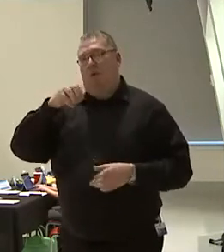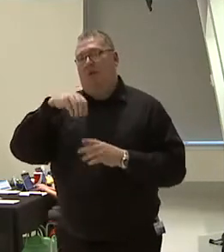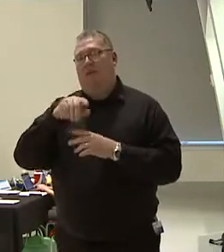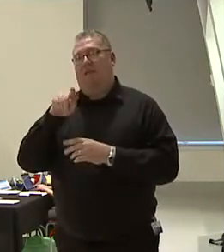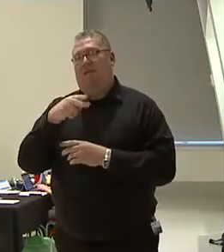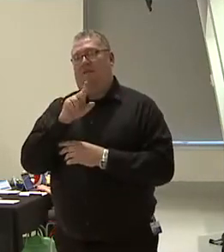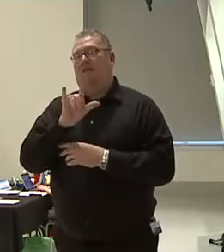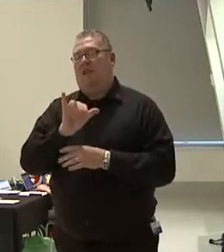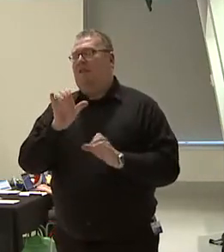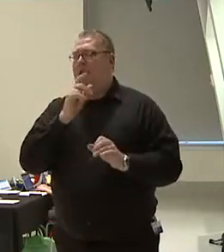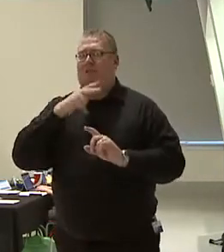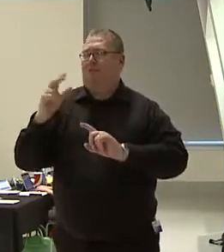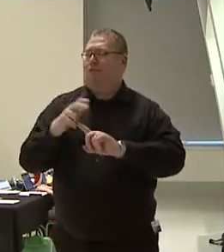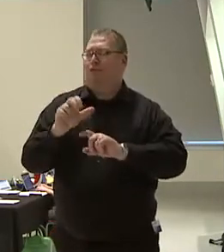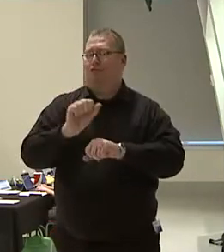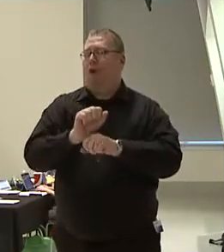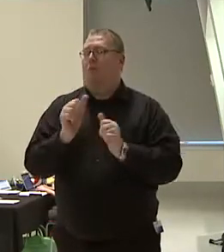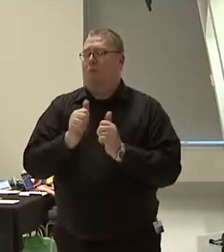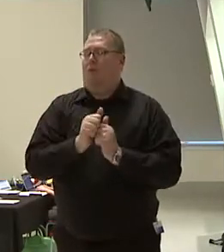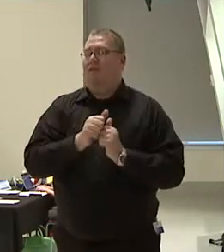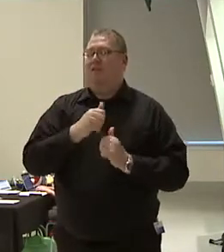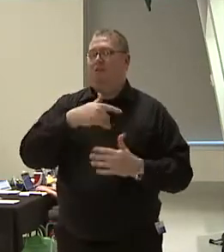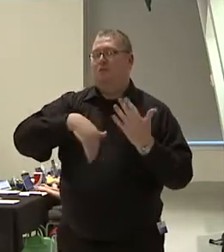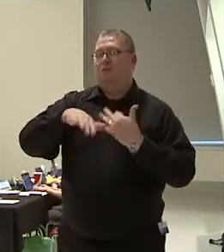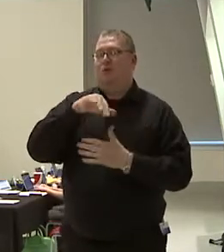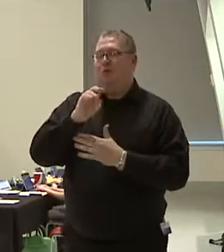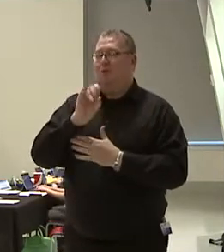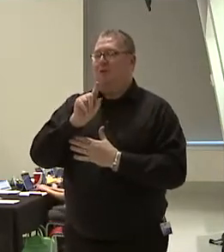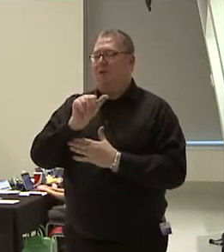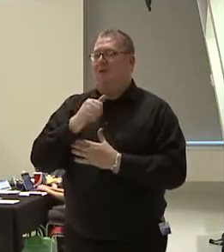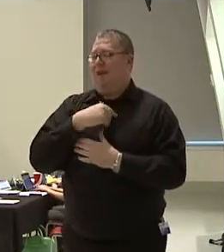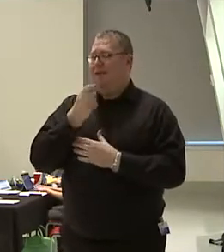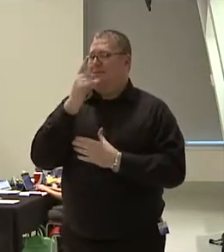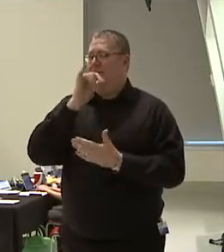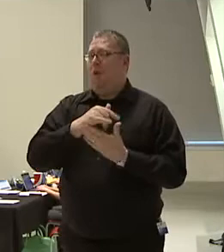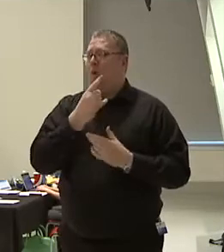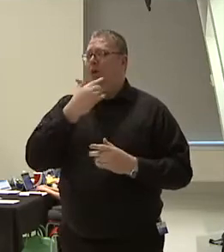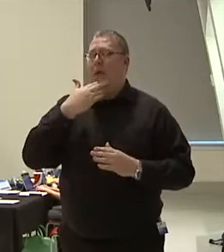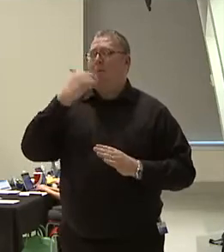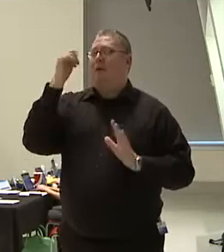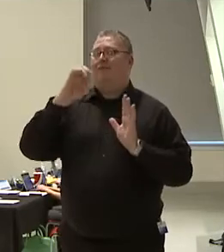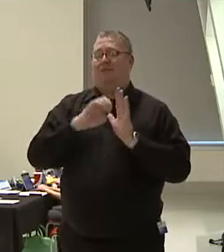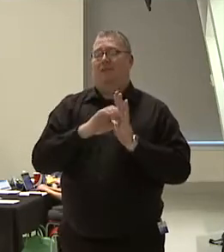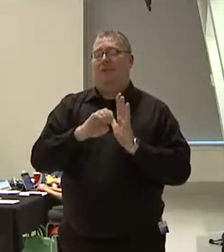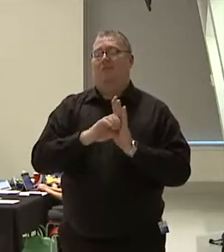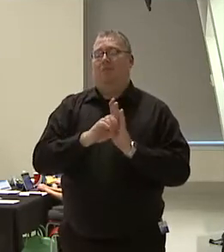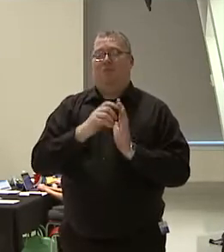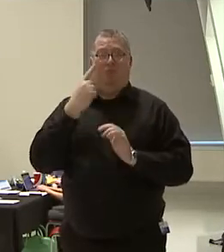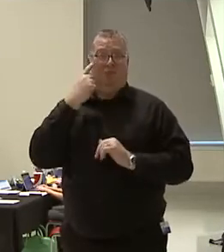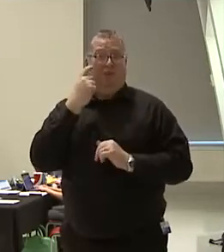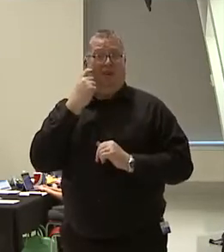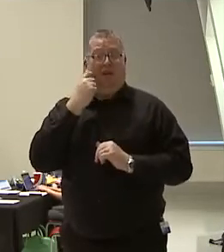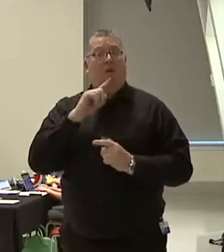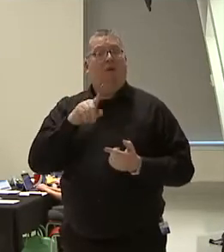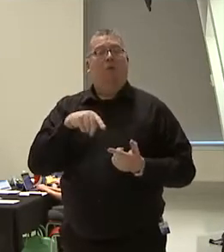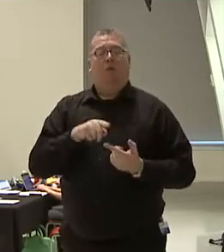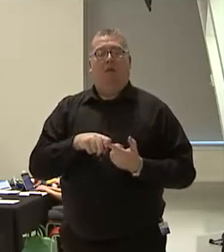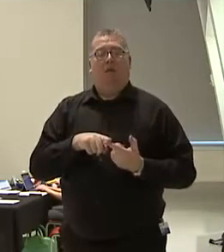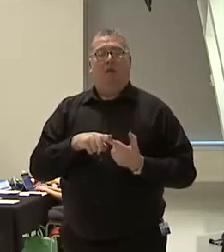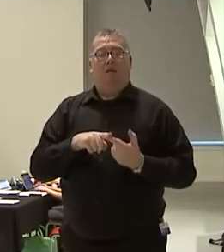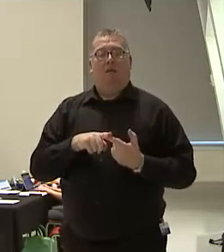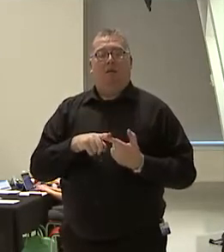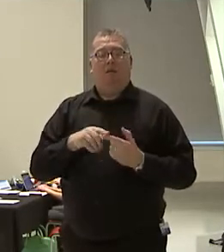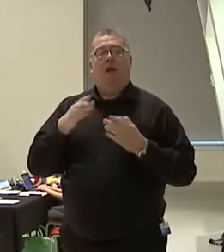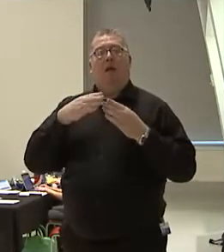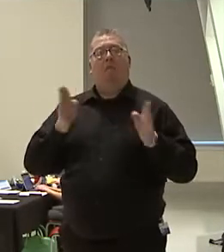does a really outstanding job at social media, Philly PD. In fact, one of the best recent examples of this was when there was a couple of gay